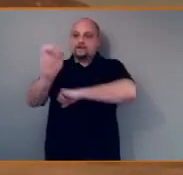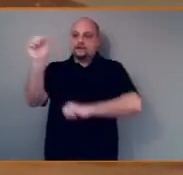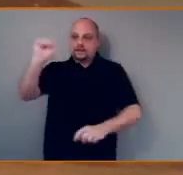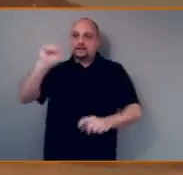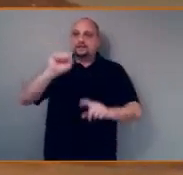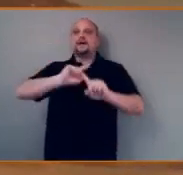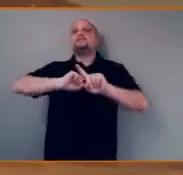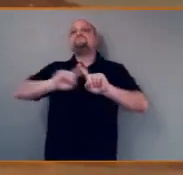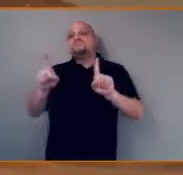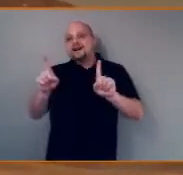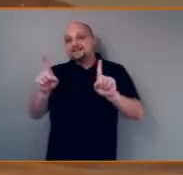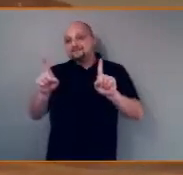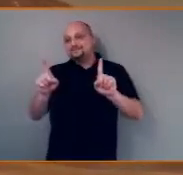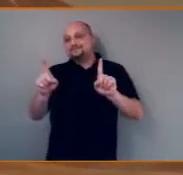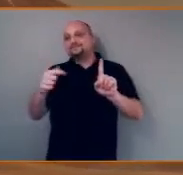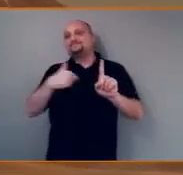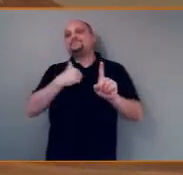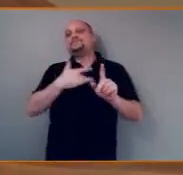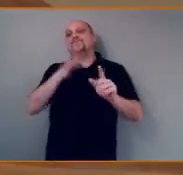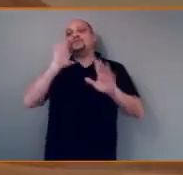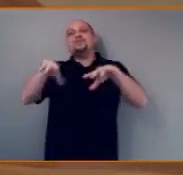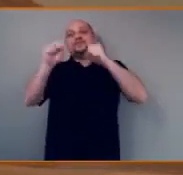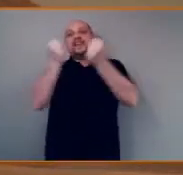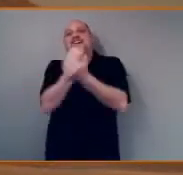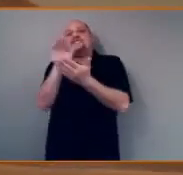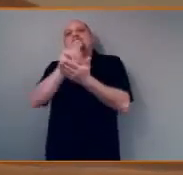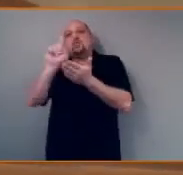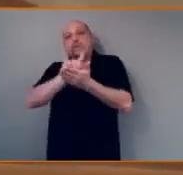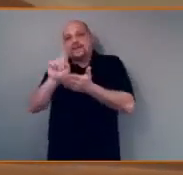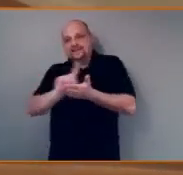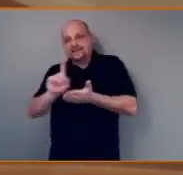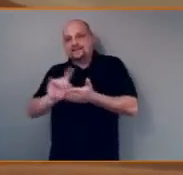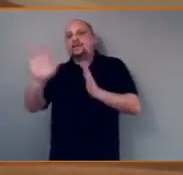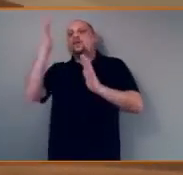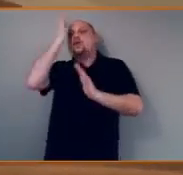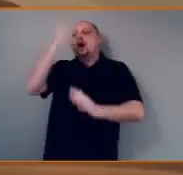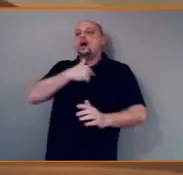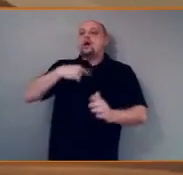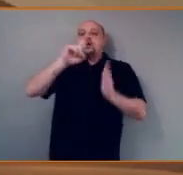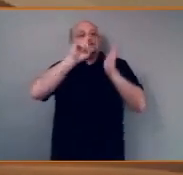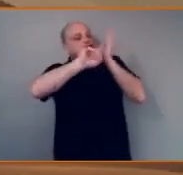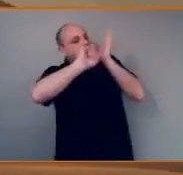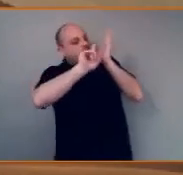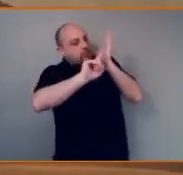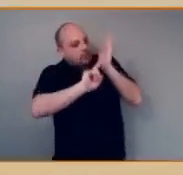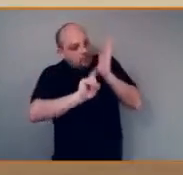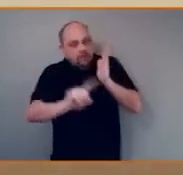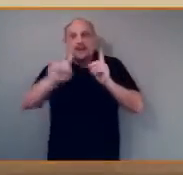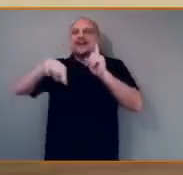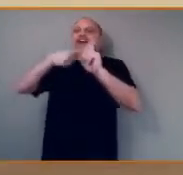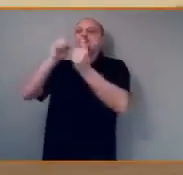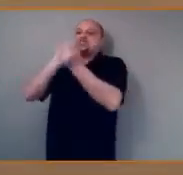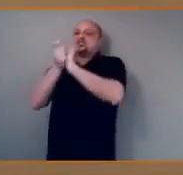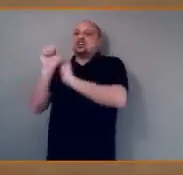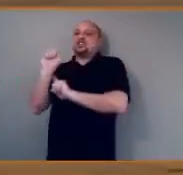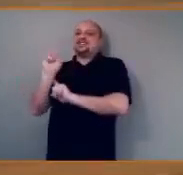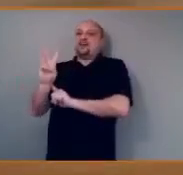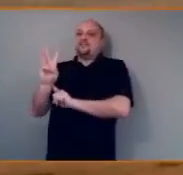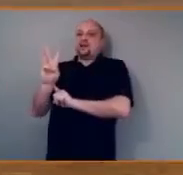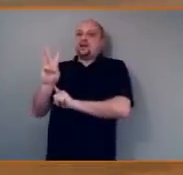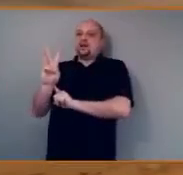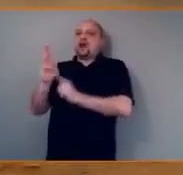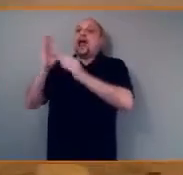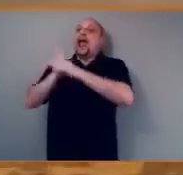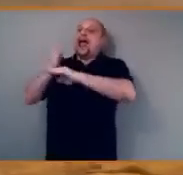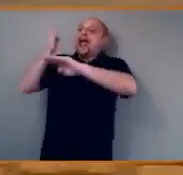on the order of a few weeks or so. But again, we're doing all of our checkouts, and we're gonna have to go through a software transition, and then after that, we're gonna go